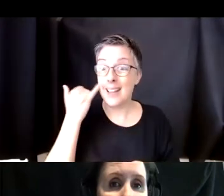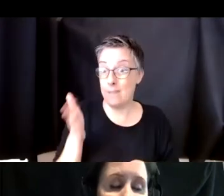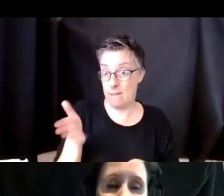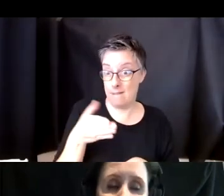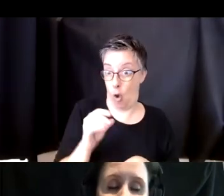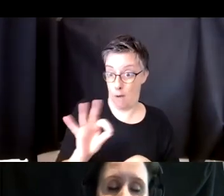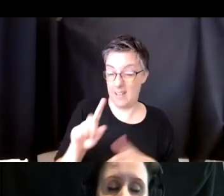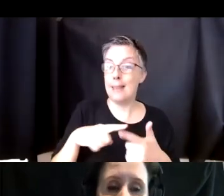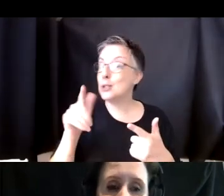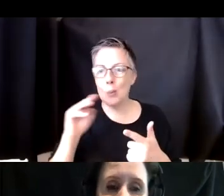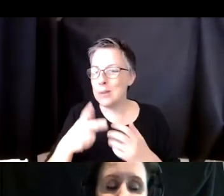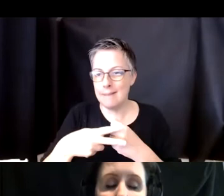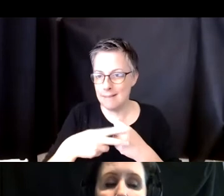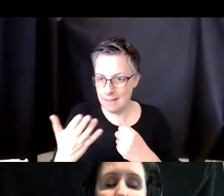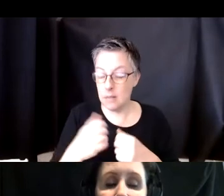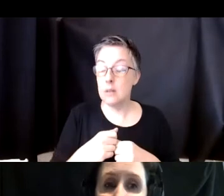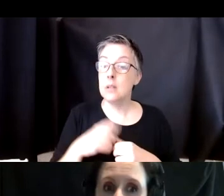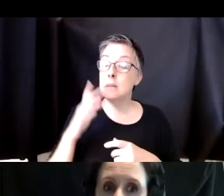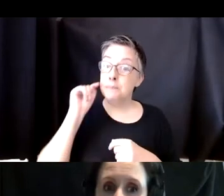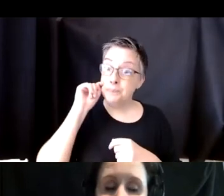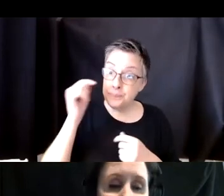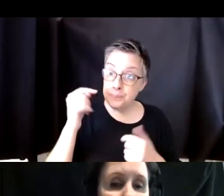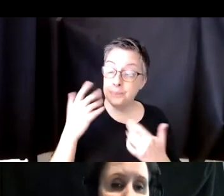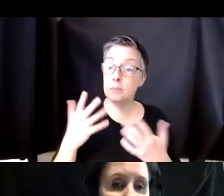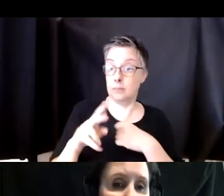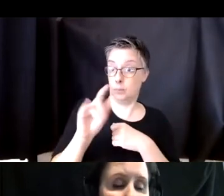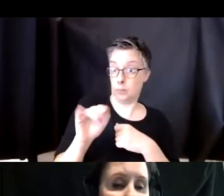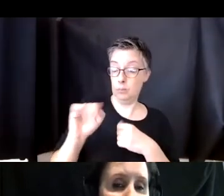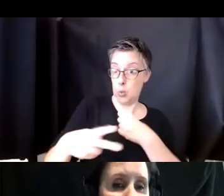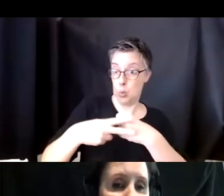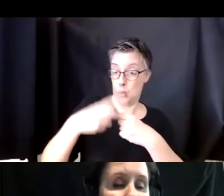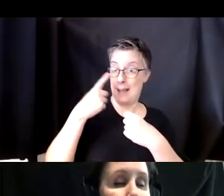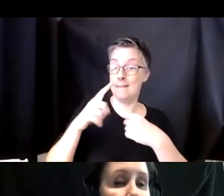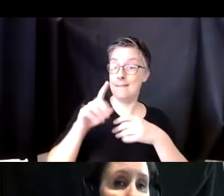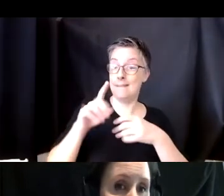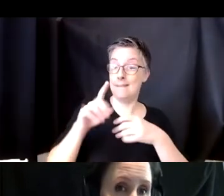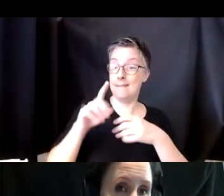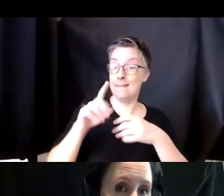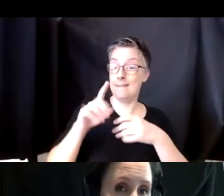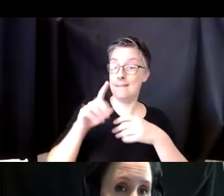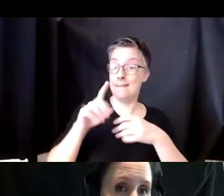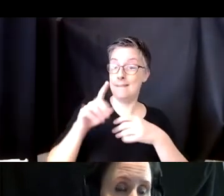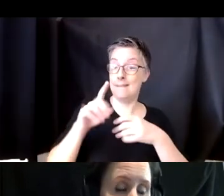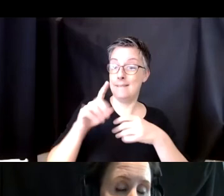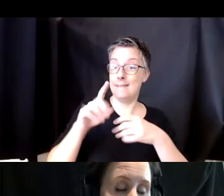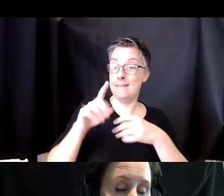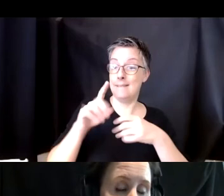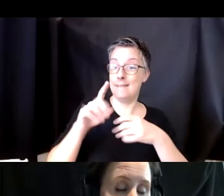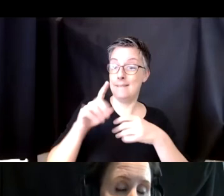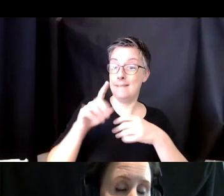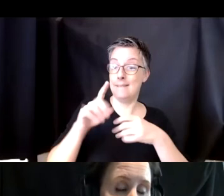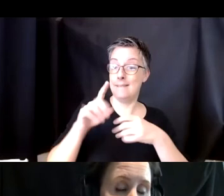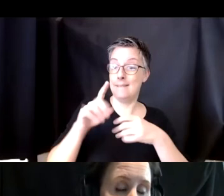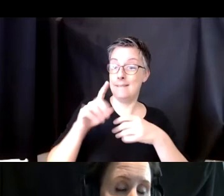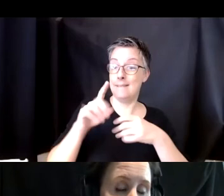Doom does not always save the caption. Theoretically, Doom is supposed to save the caption for the recording, all of the different things